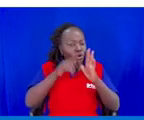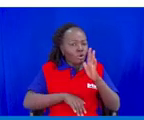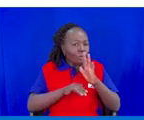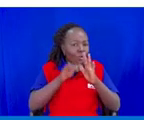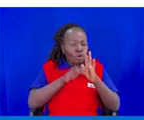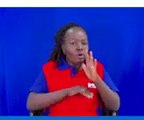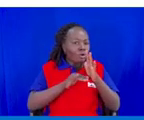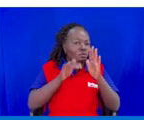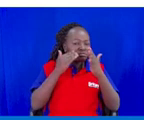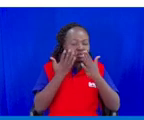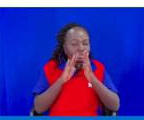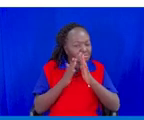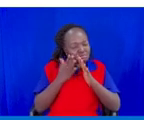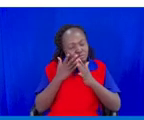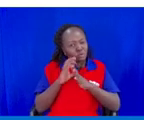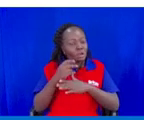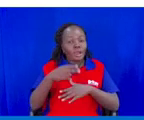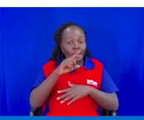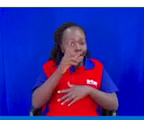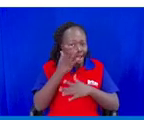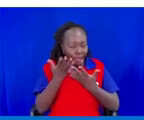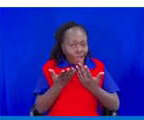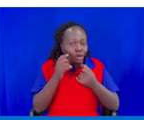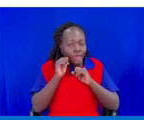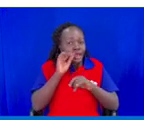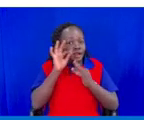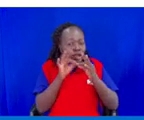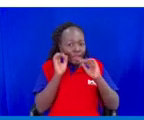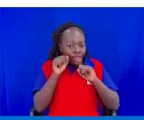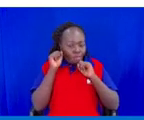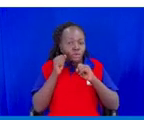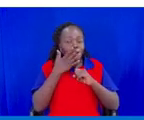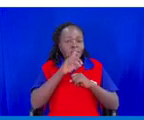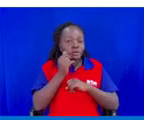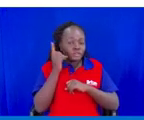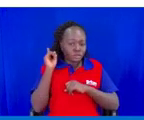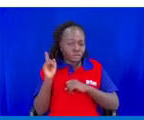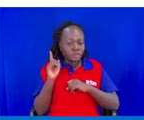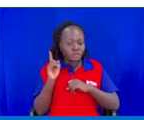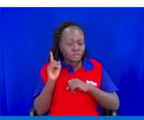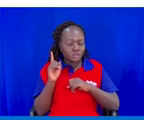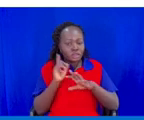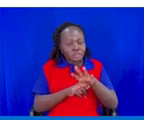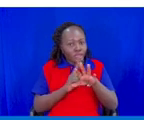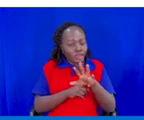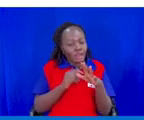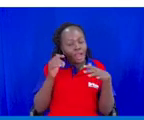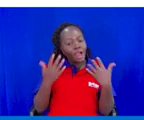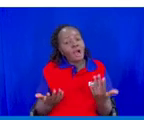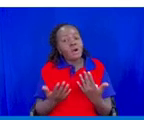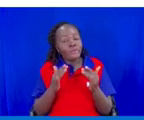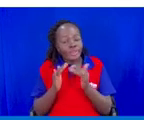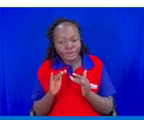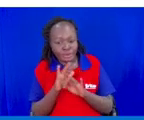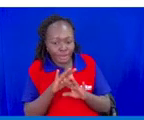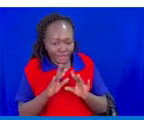high? And how exactly you can be able to answer this question is, for instance, if we look at how the equity market has